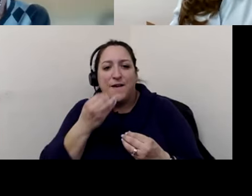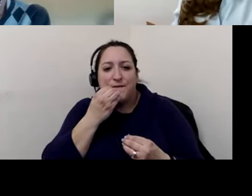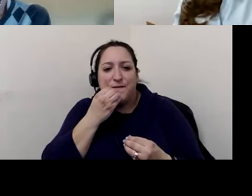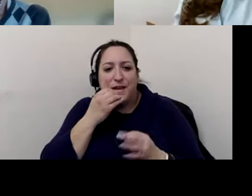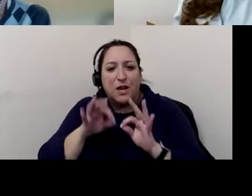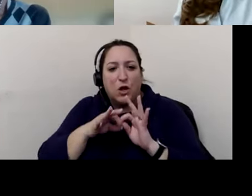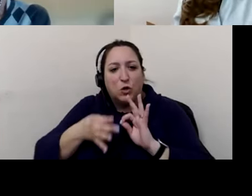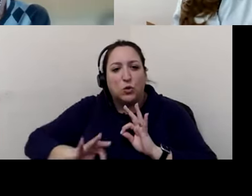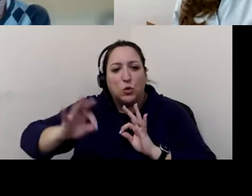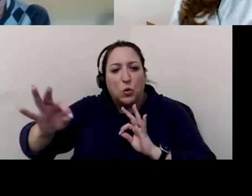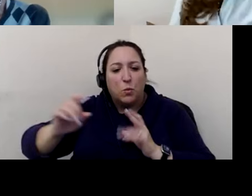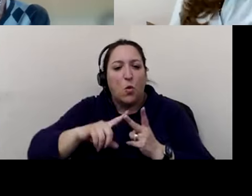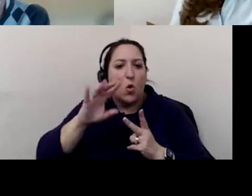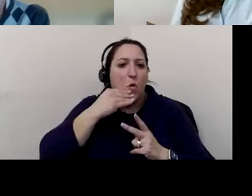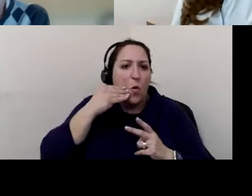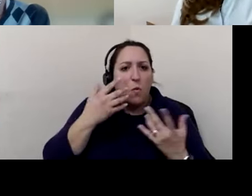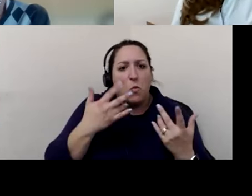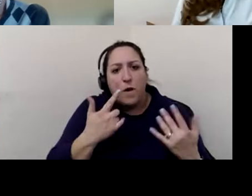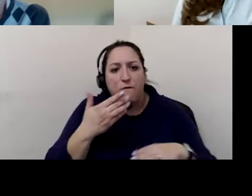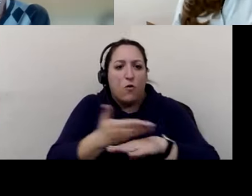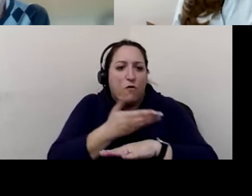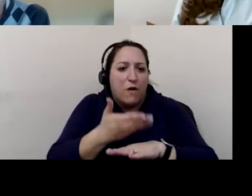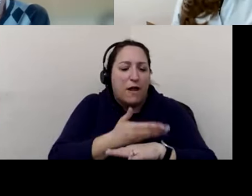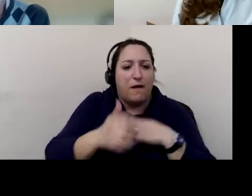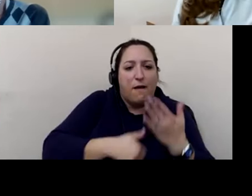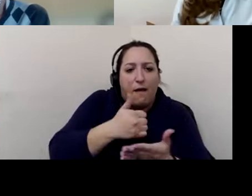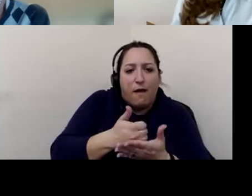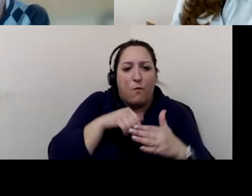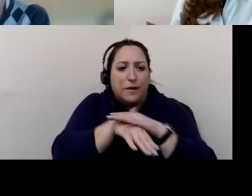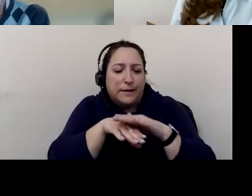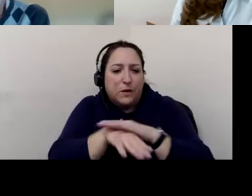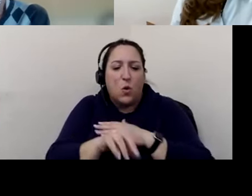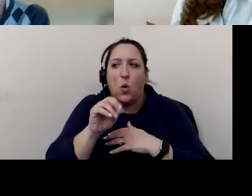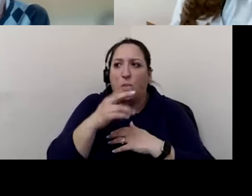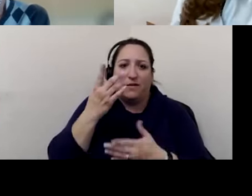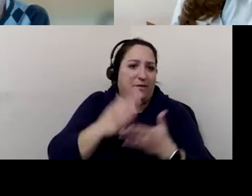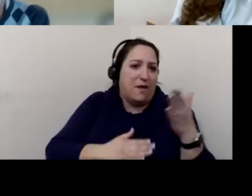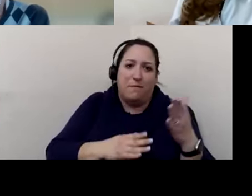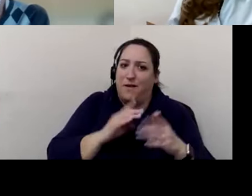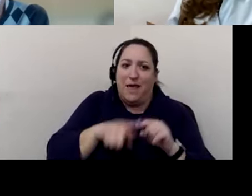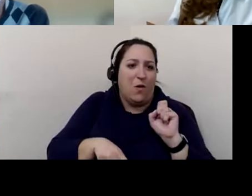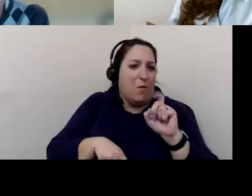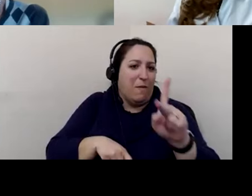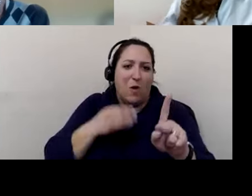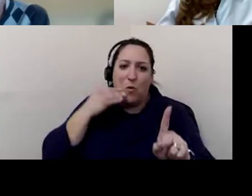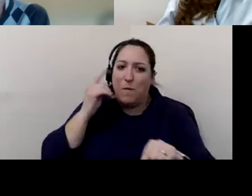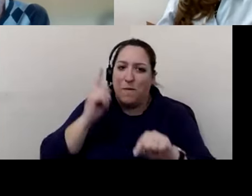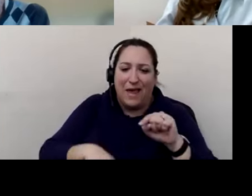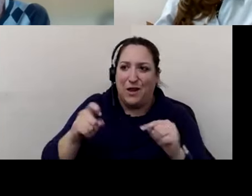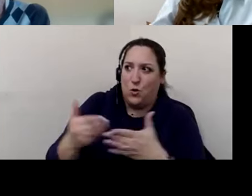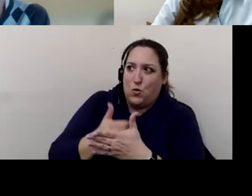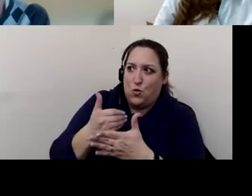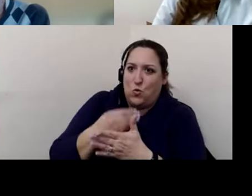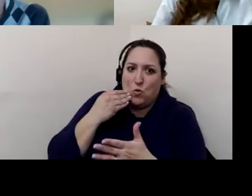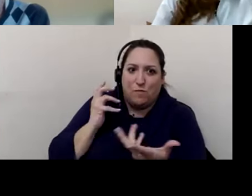they need their home to be renovated to help them with their accessibility, or some just cannot go back to their home. So they need a new home that